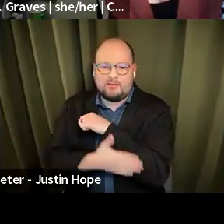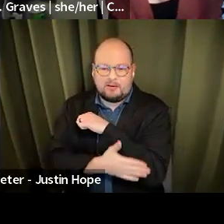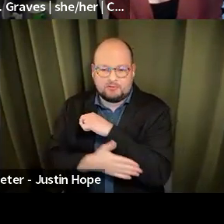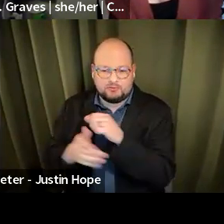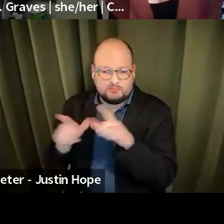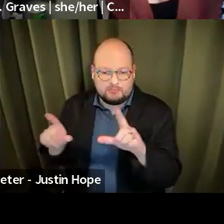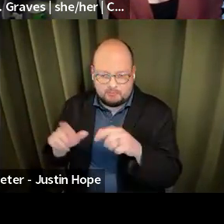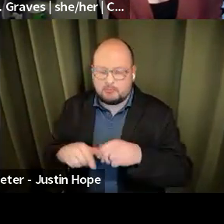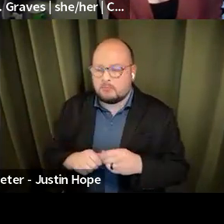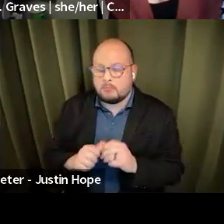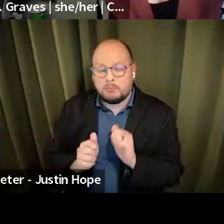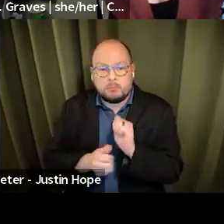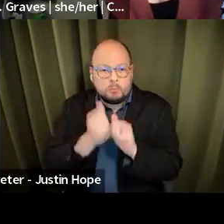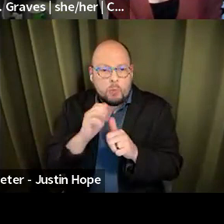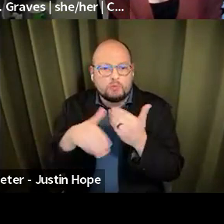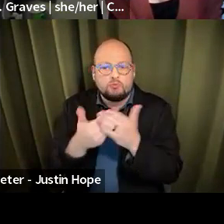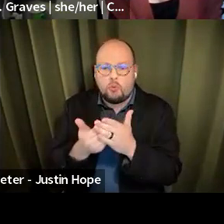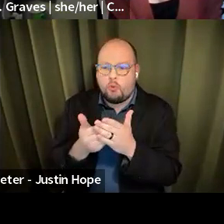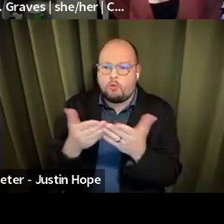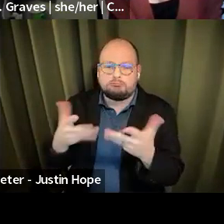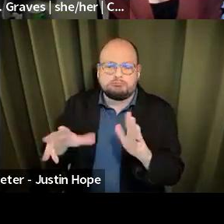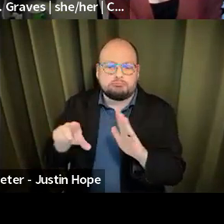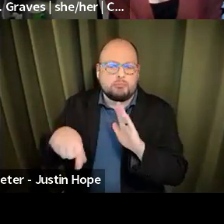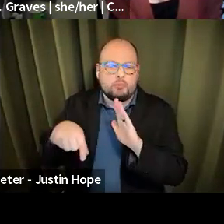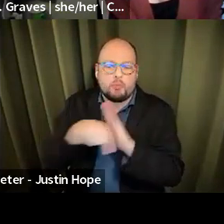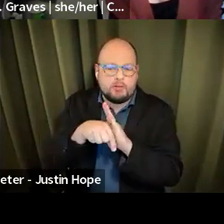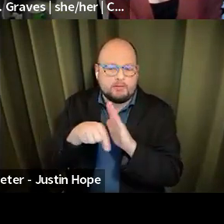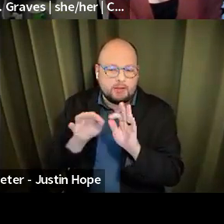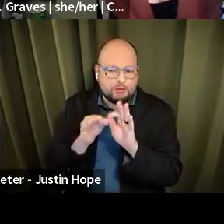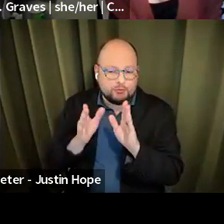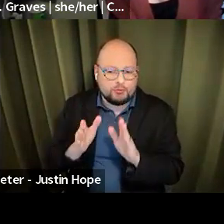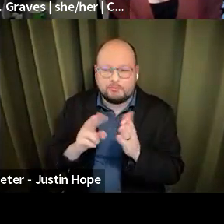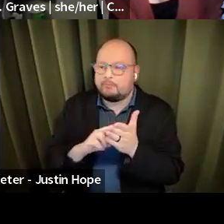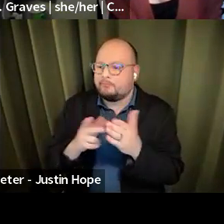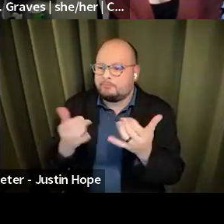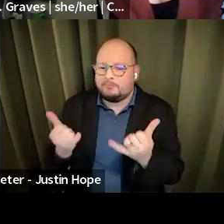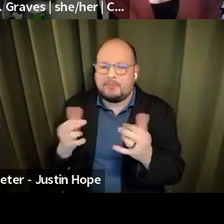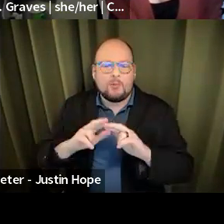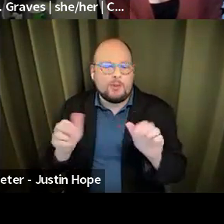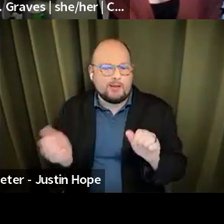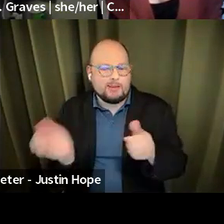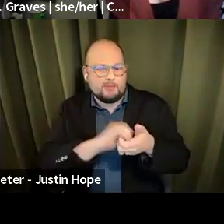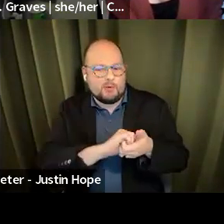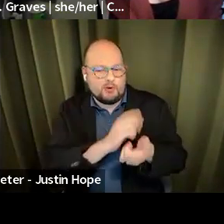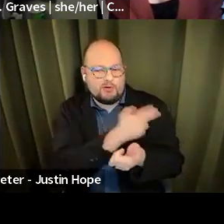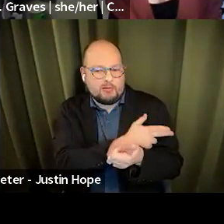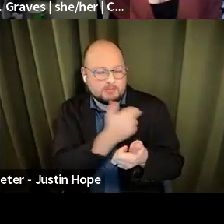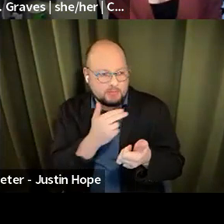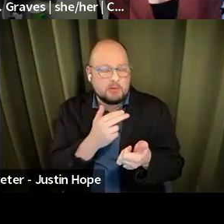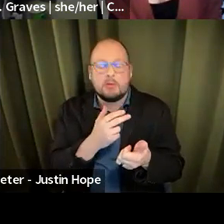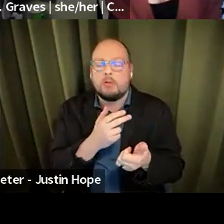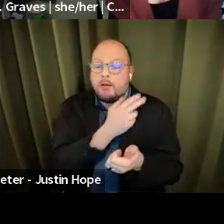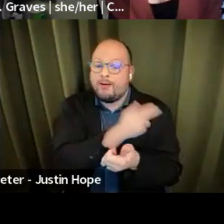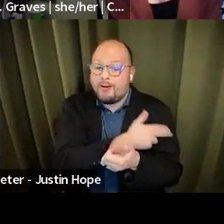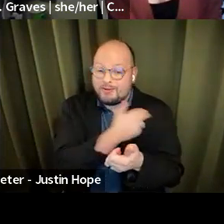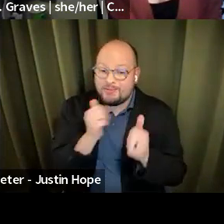have become qualified interpreters. So those people will now be able to partner with the hospital. The hospital can send a steady income